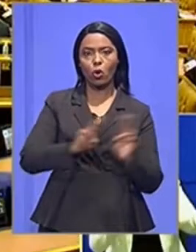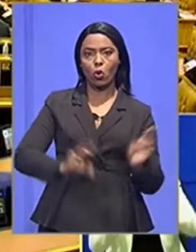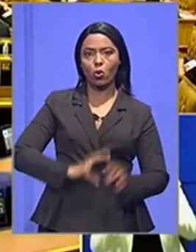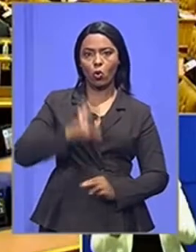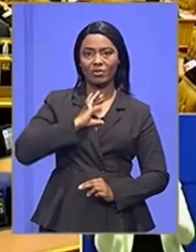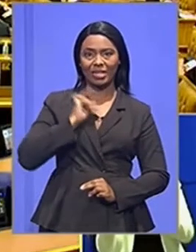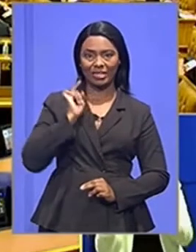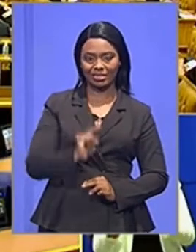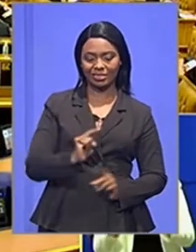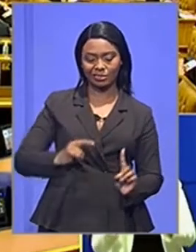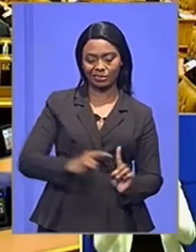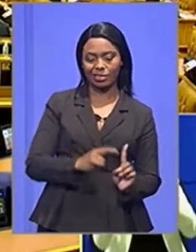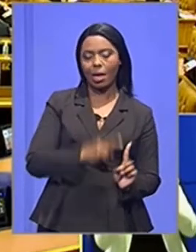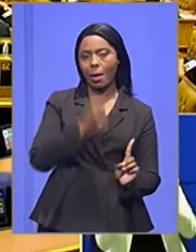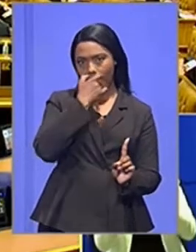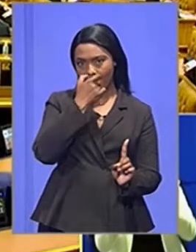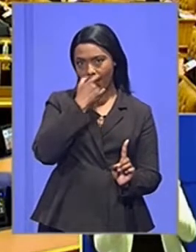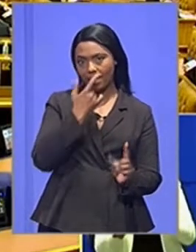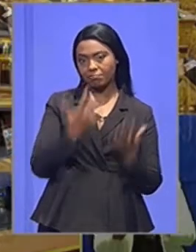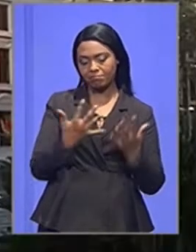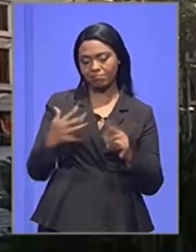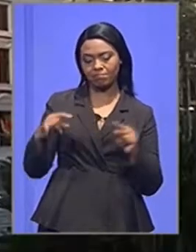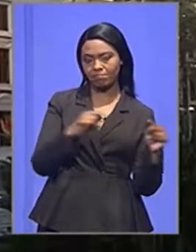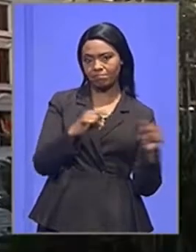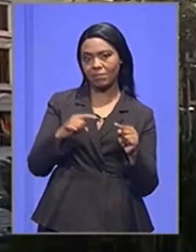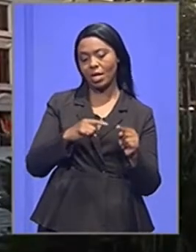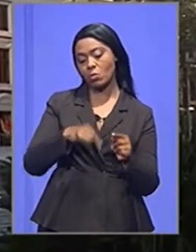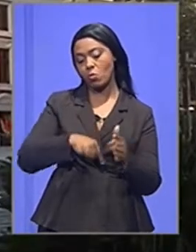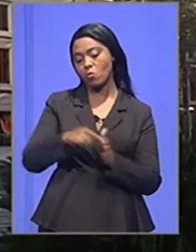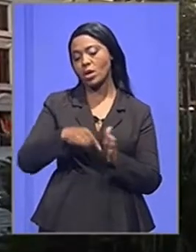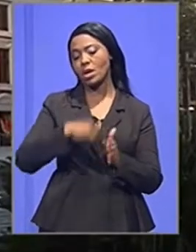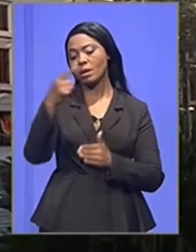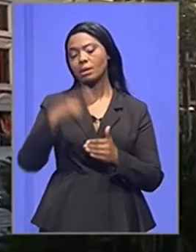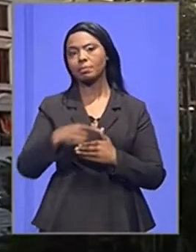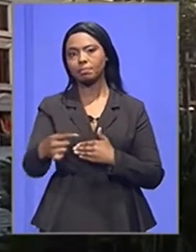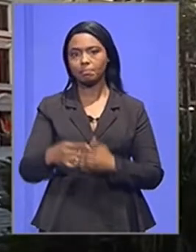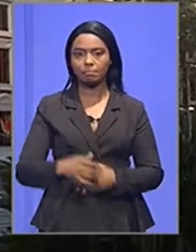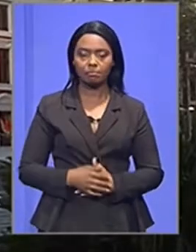mo kabinete le go mo presidente di tla ngangisanelwa mo bekeng e tlang.